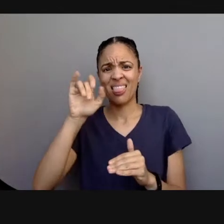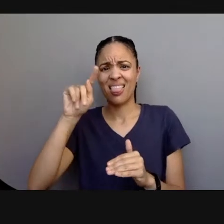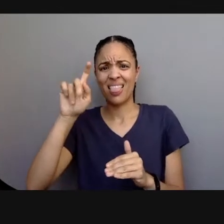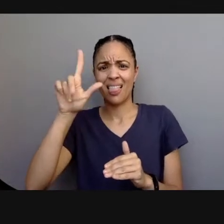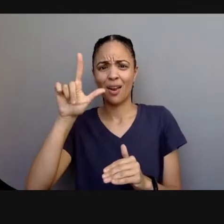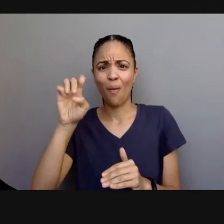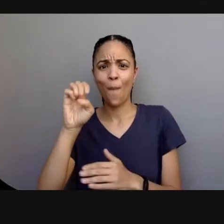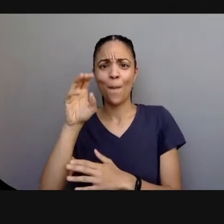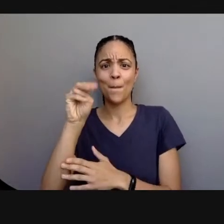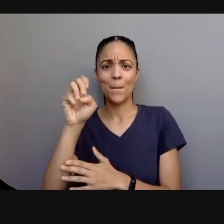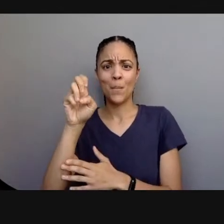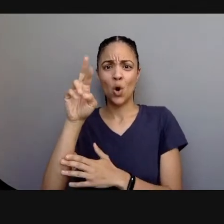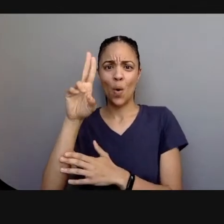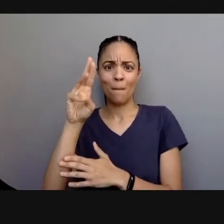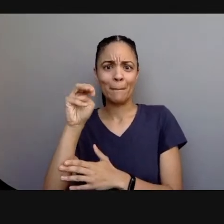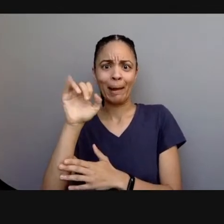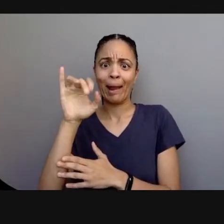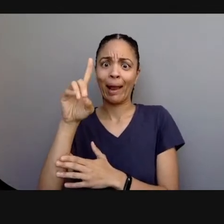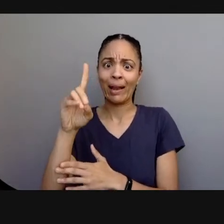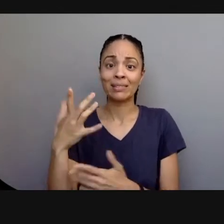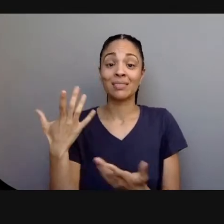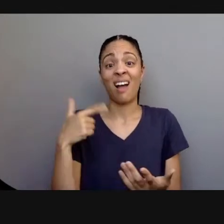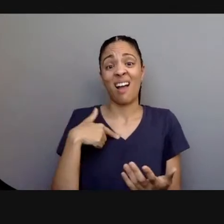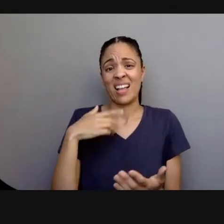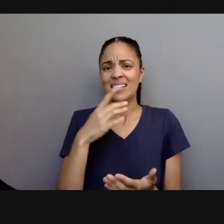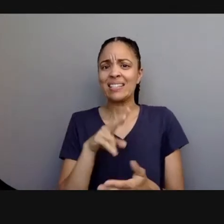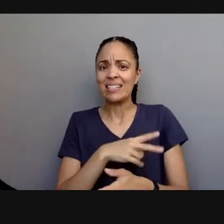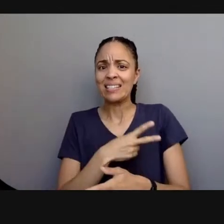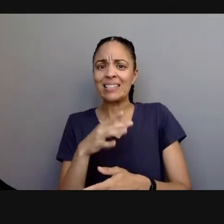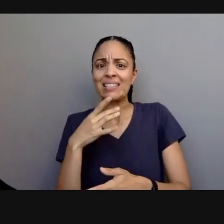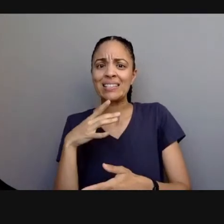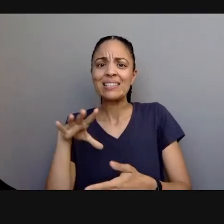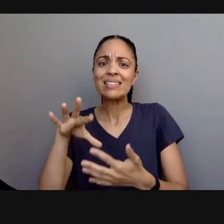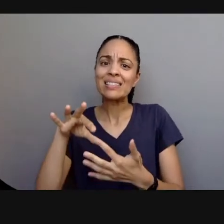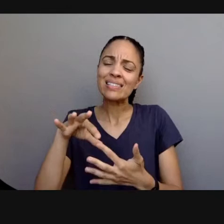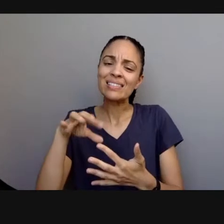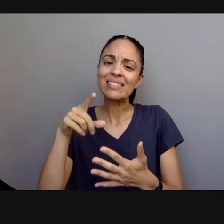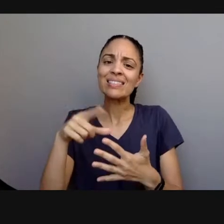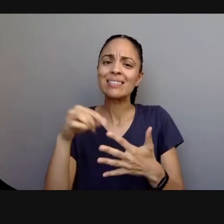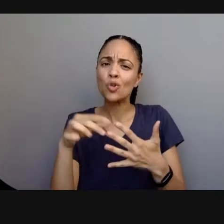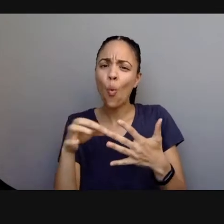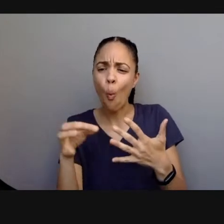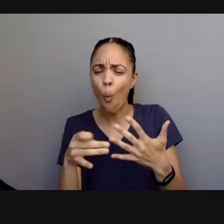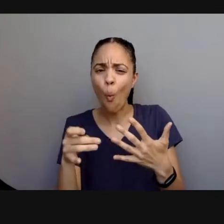Love. And they looked at me like I had 3 heads. But yeah, I